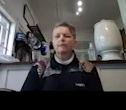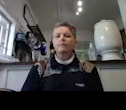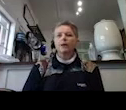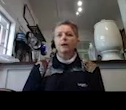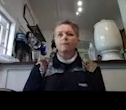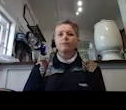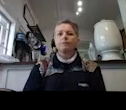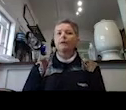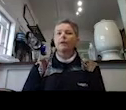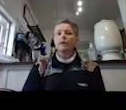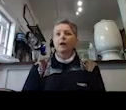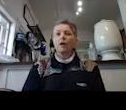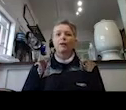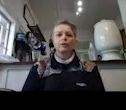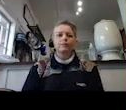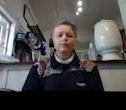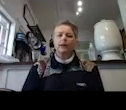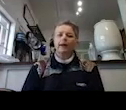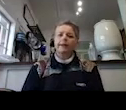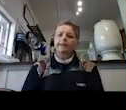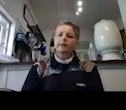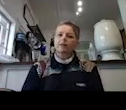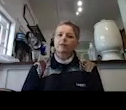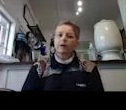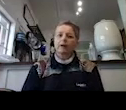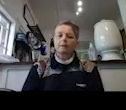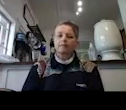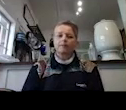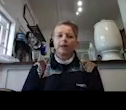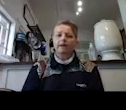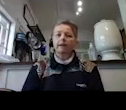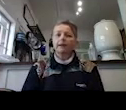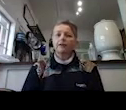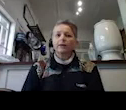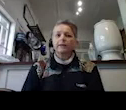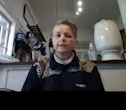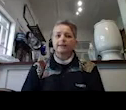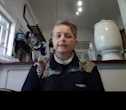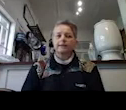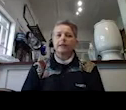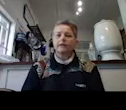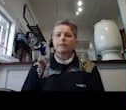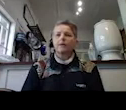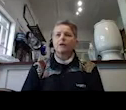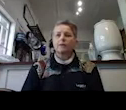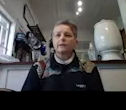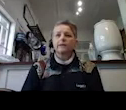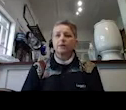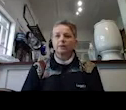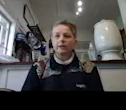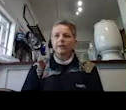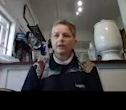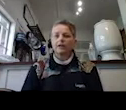pay money that they owe. And if at Legal Aid, if we speak to somebody who